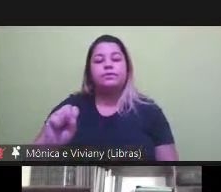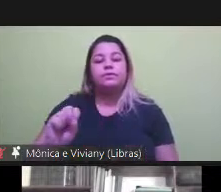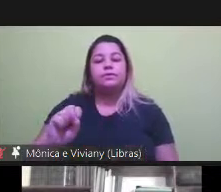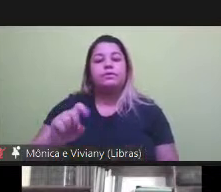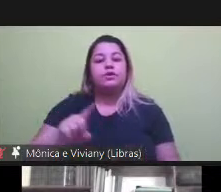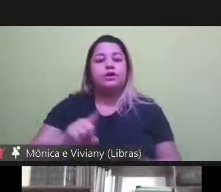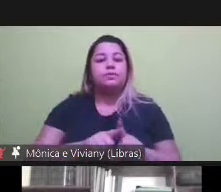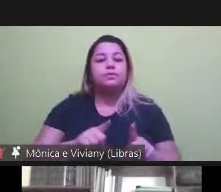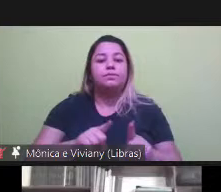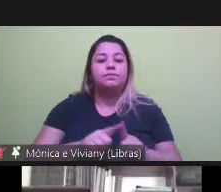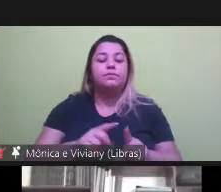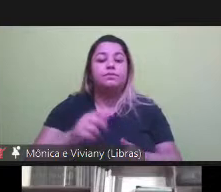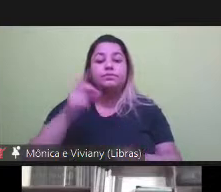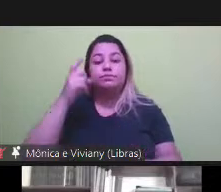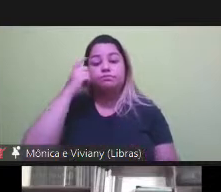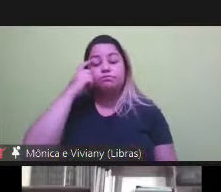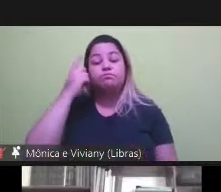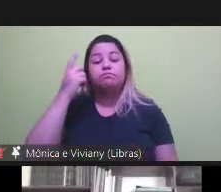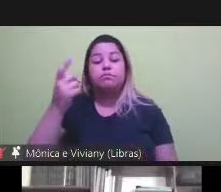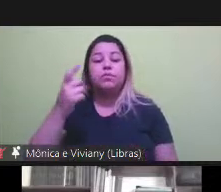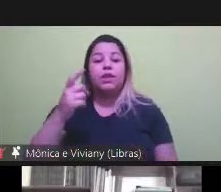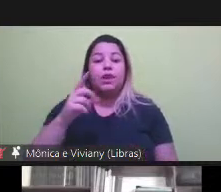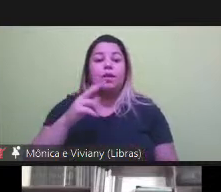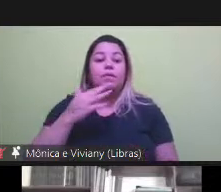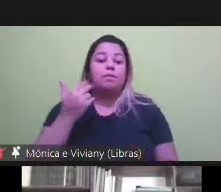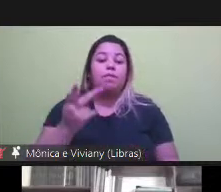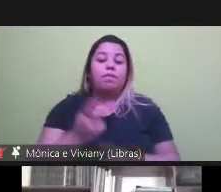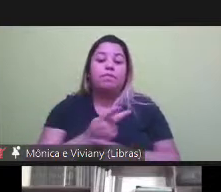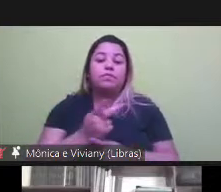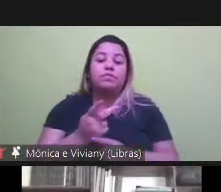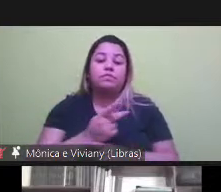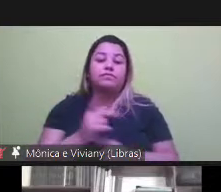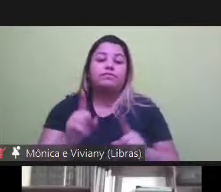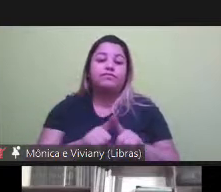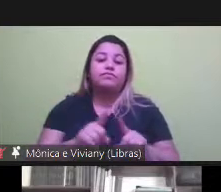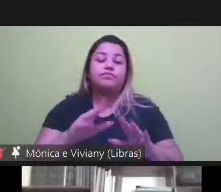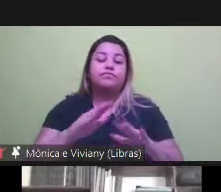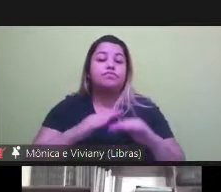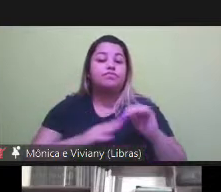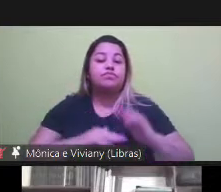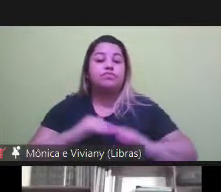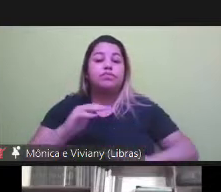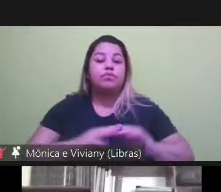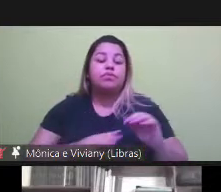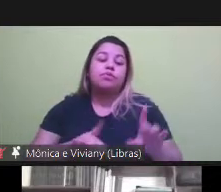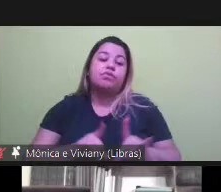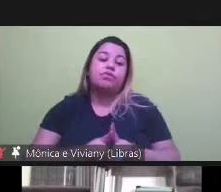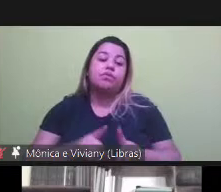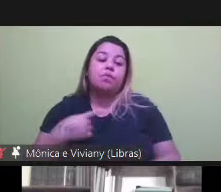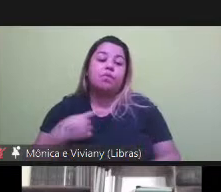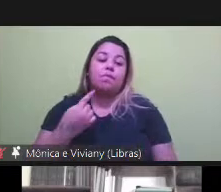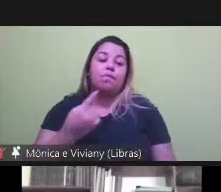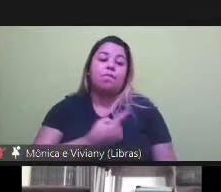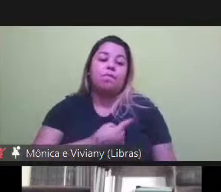to analyze the motivations and the necessities and interests of citizens, because very often we have a